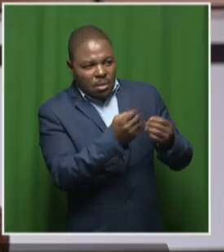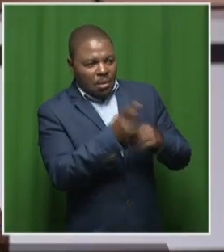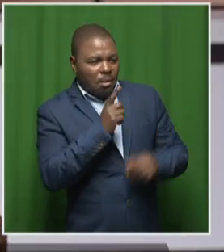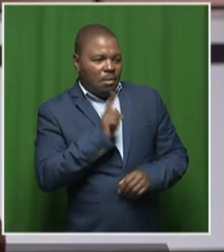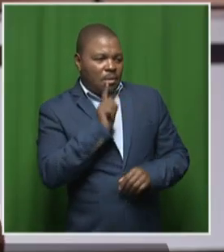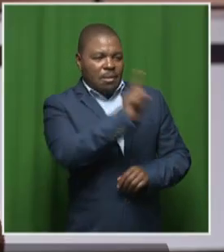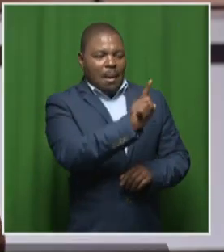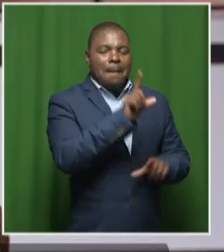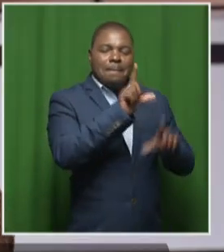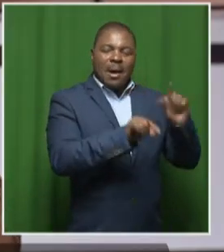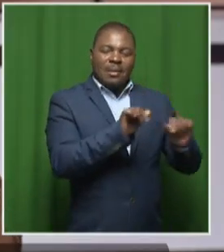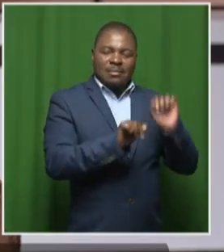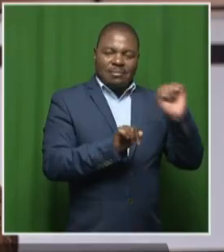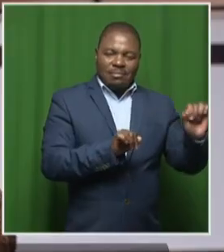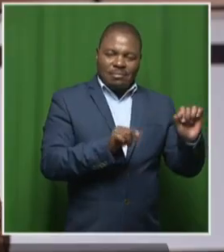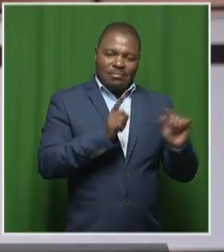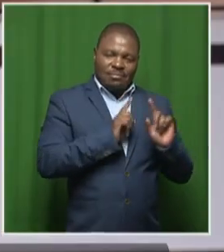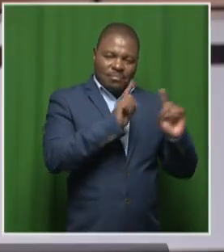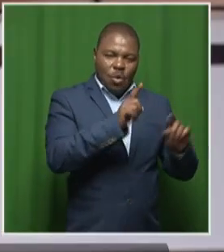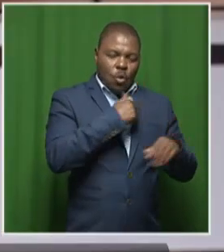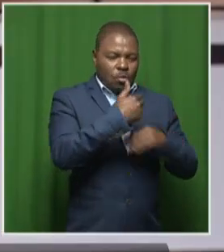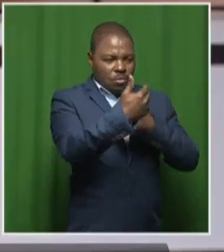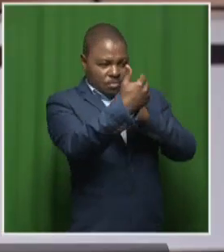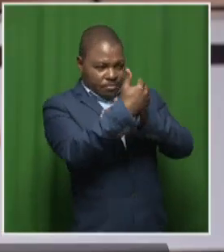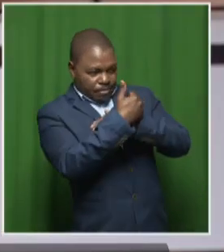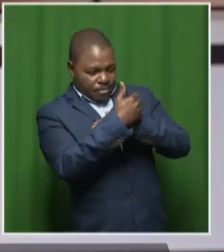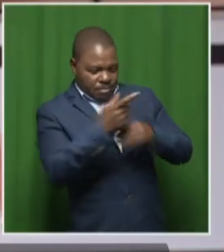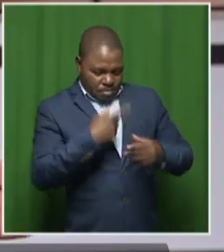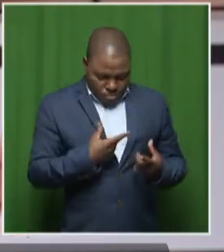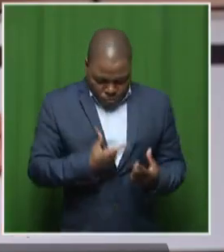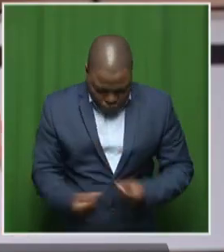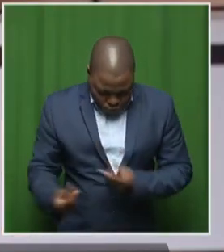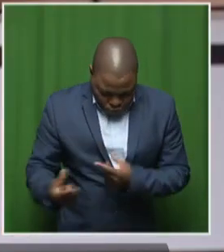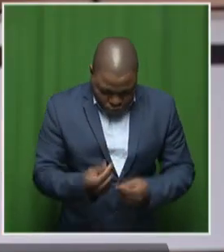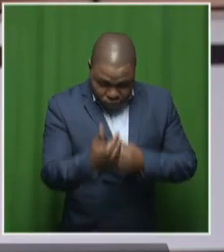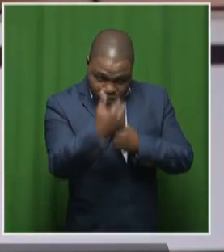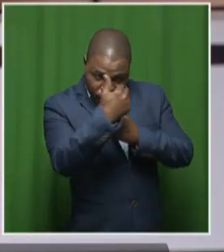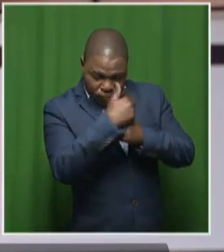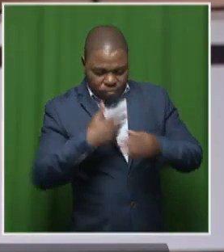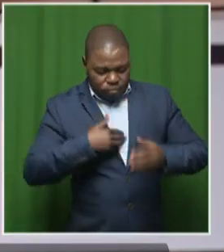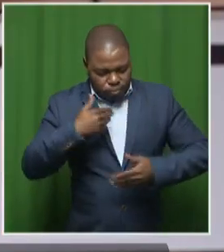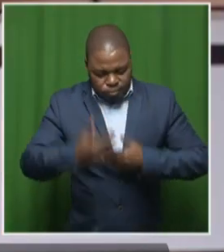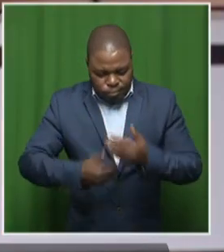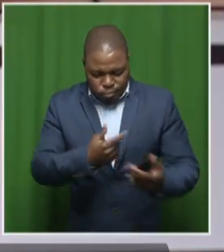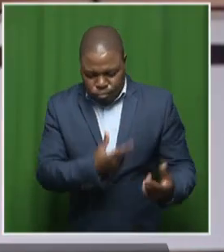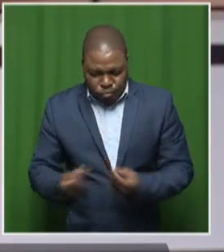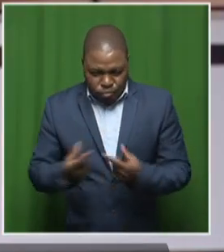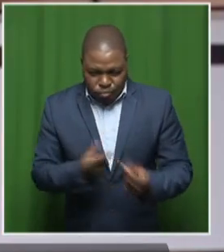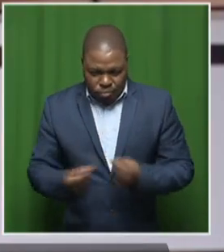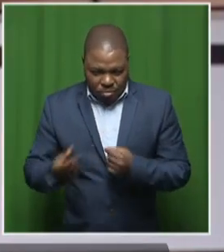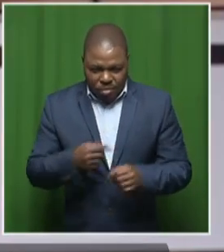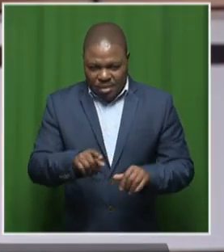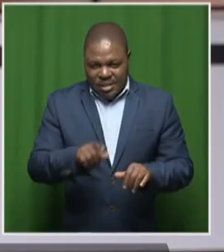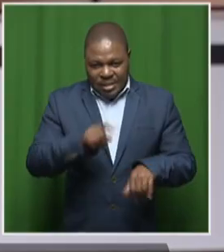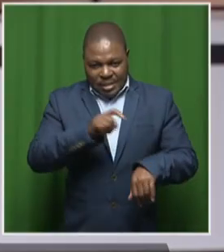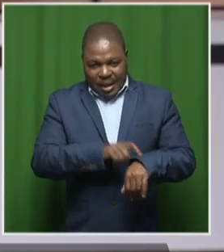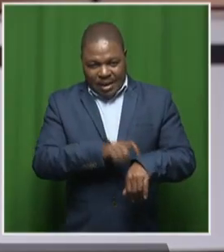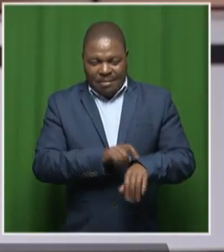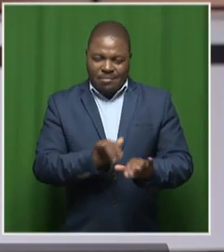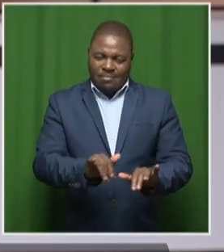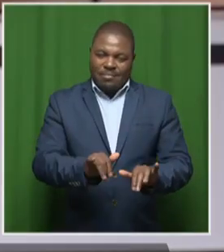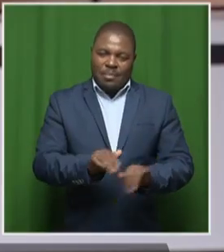to your party, or you can just video record me wherever you want me to be, and then that's going to be a long-lasting moment than